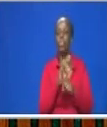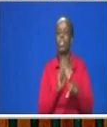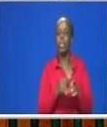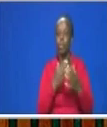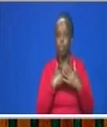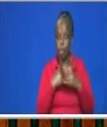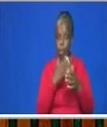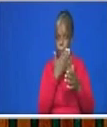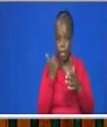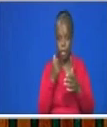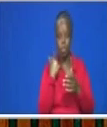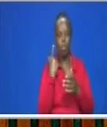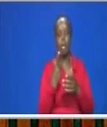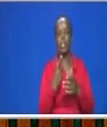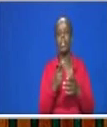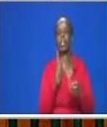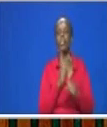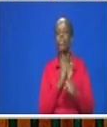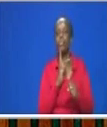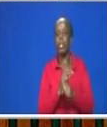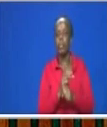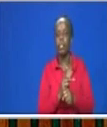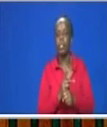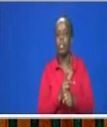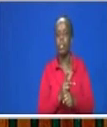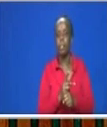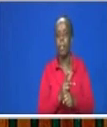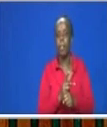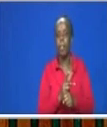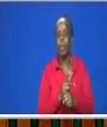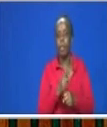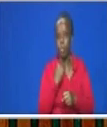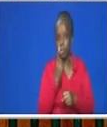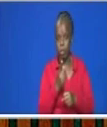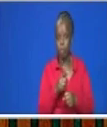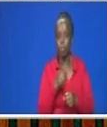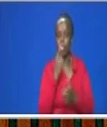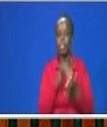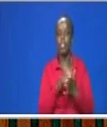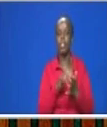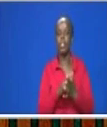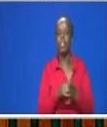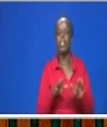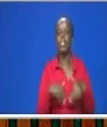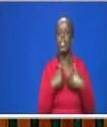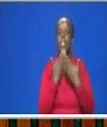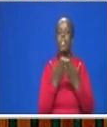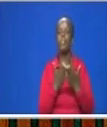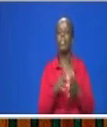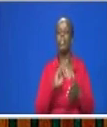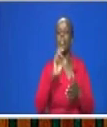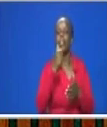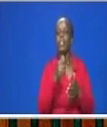have a better one that you have kept in store. So we are saying give the